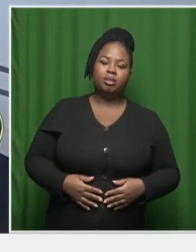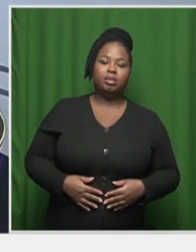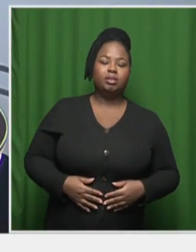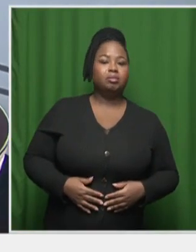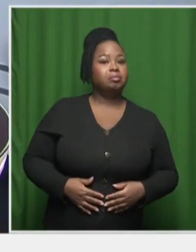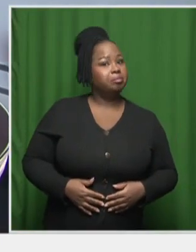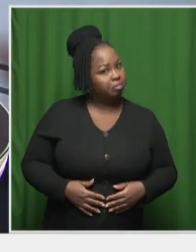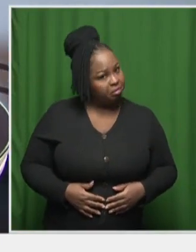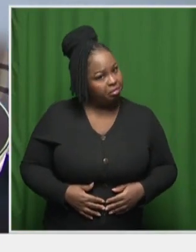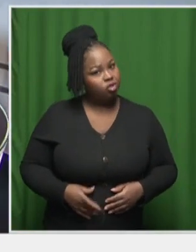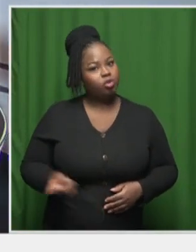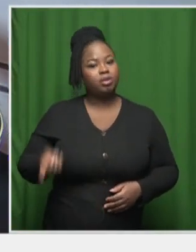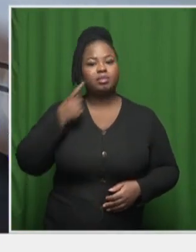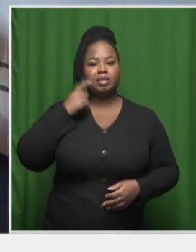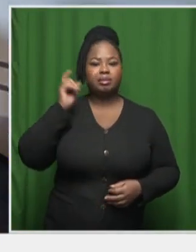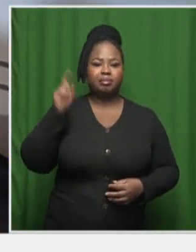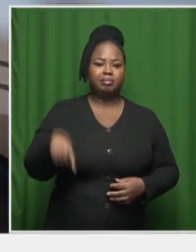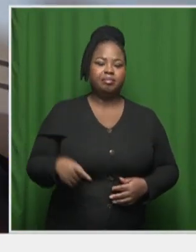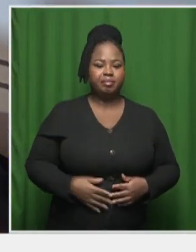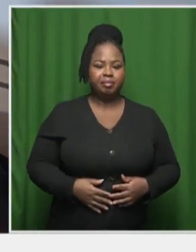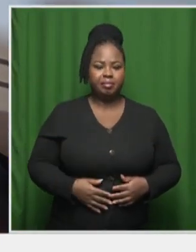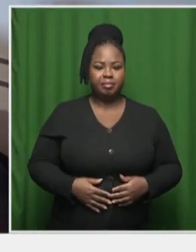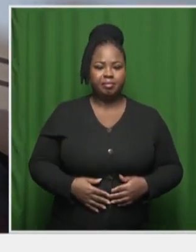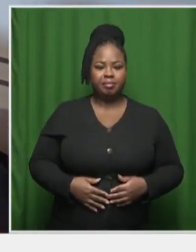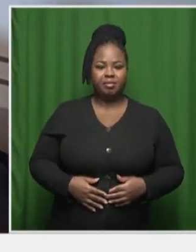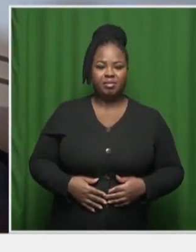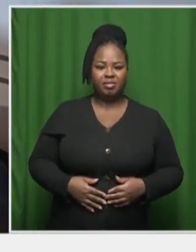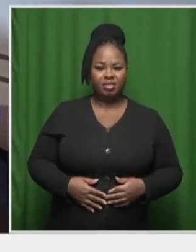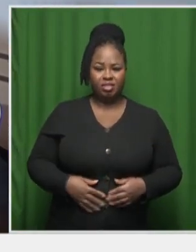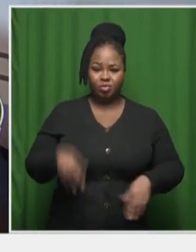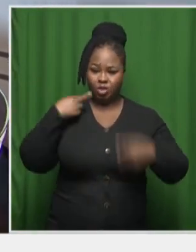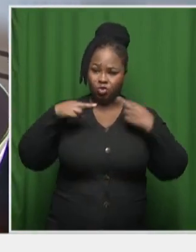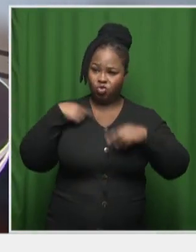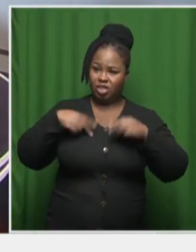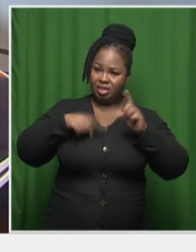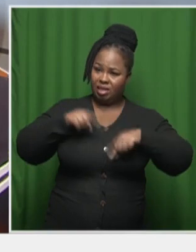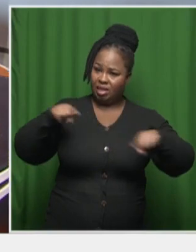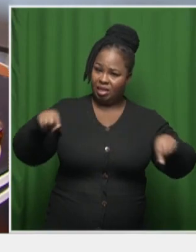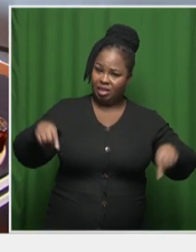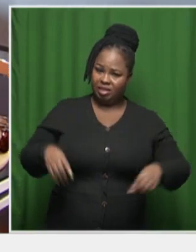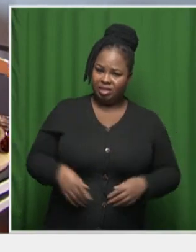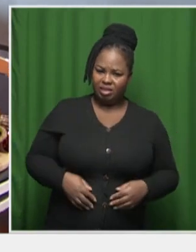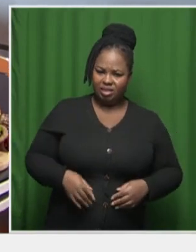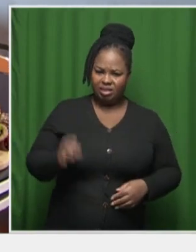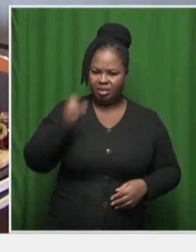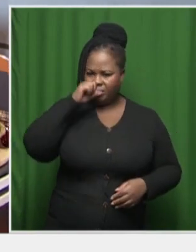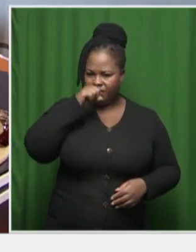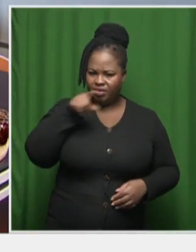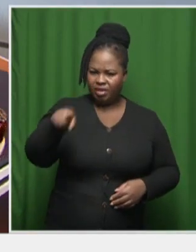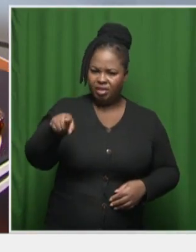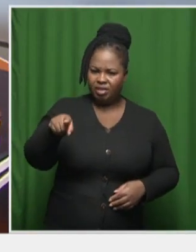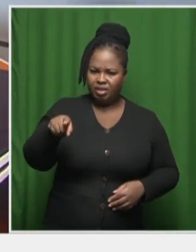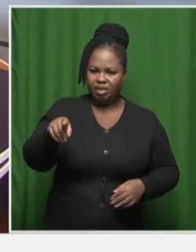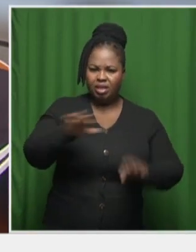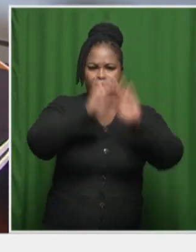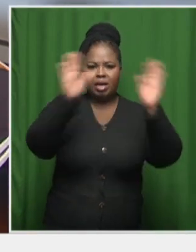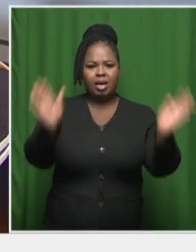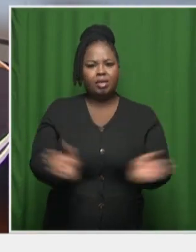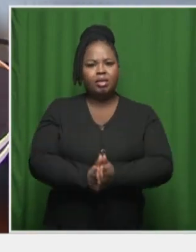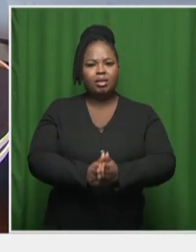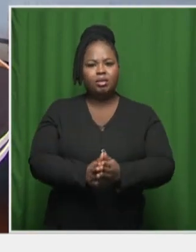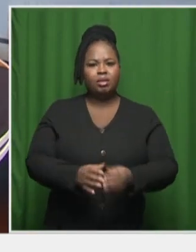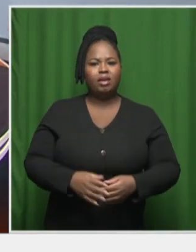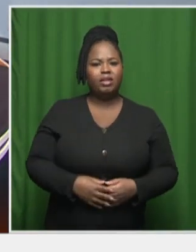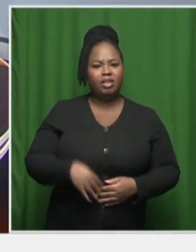bone. It's supposed to fall off the bone. Yeah. Jeez, we've got a whole restaurant here. Are these pork or beef? Everything here is pork. There is